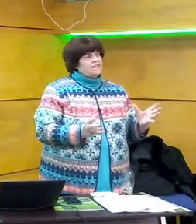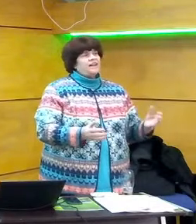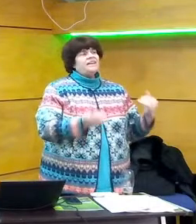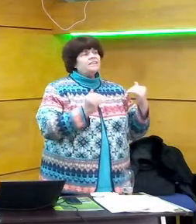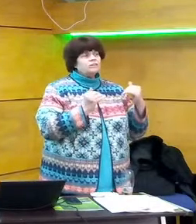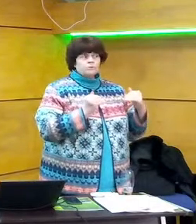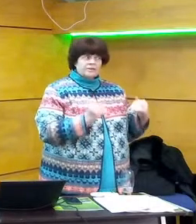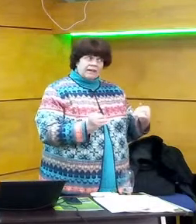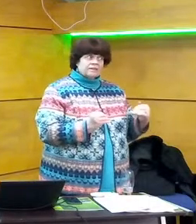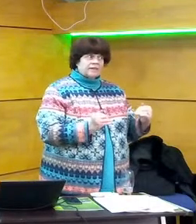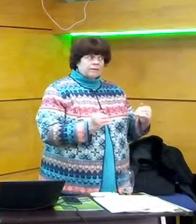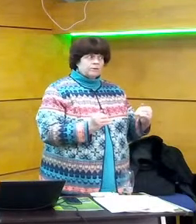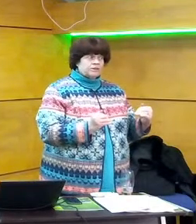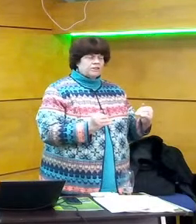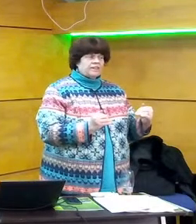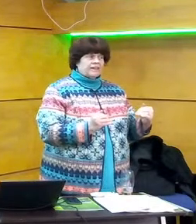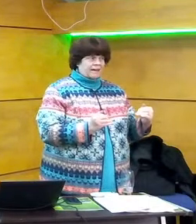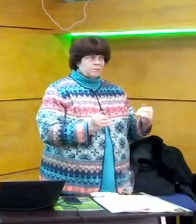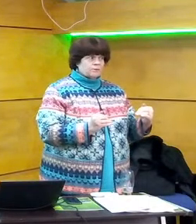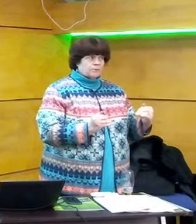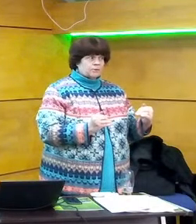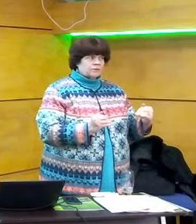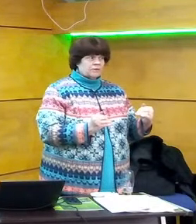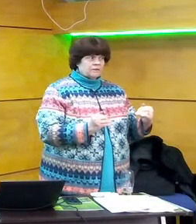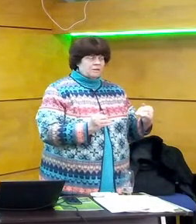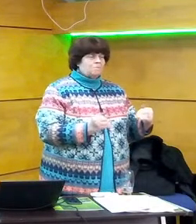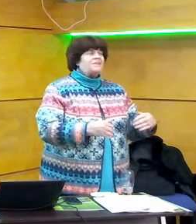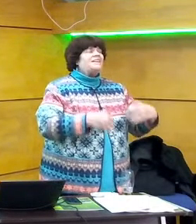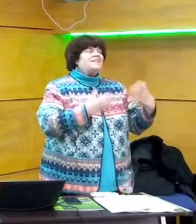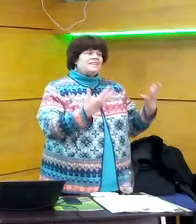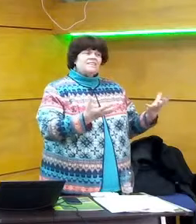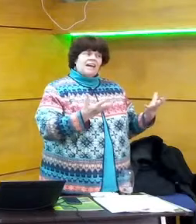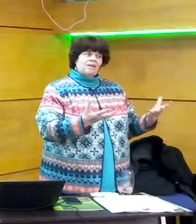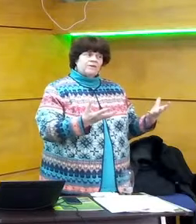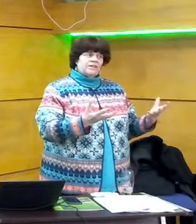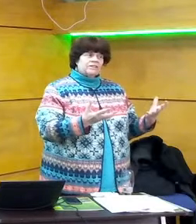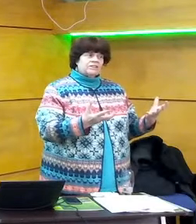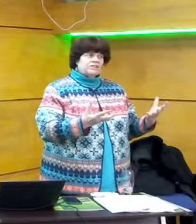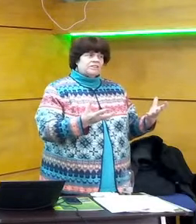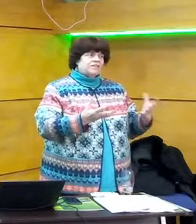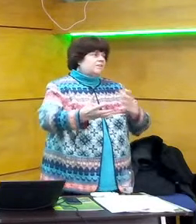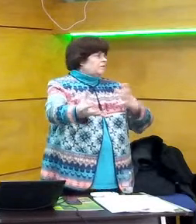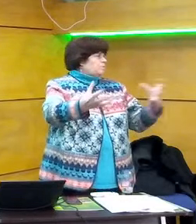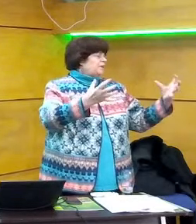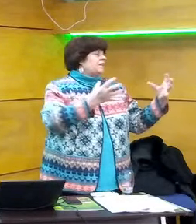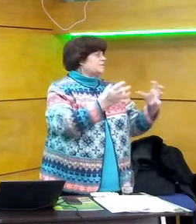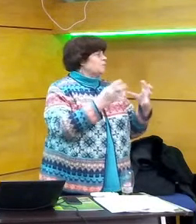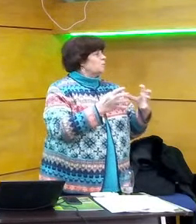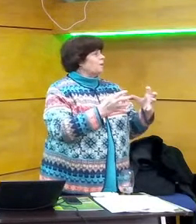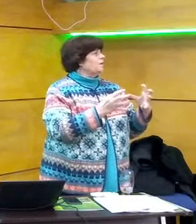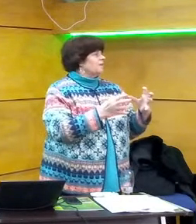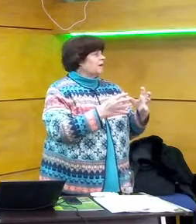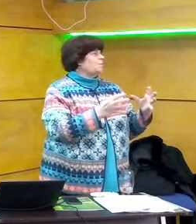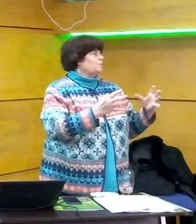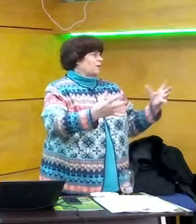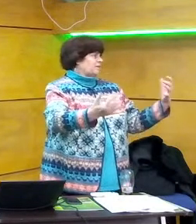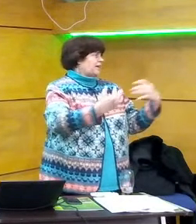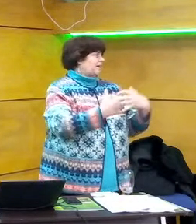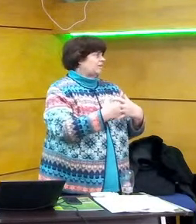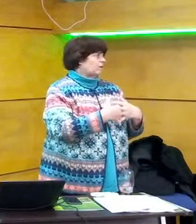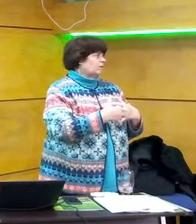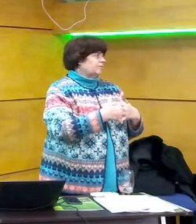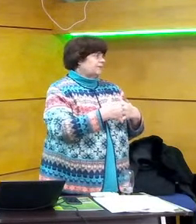territories that English was not the language in the household, but they needed to have English because they were part of the